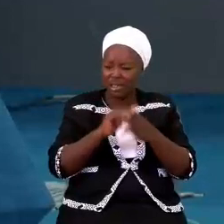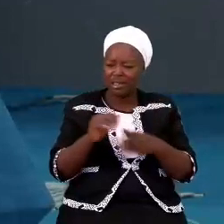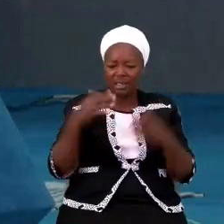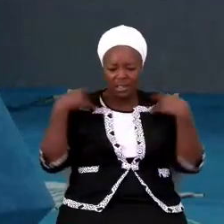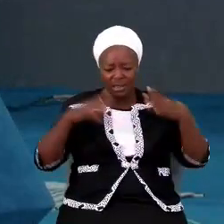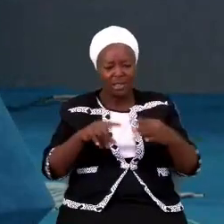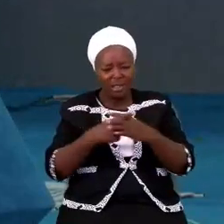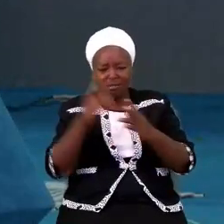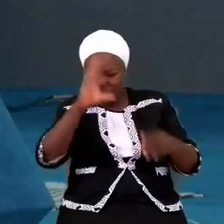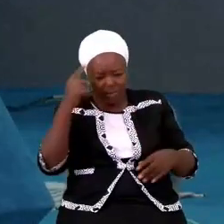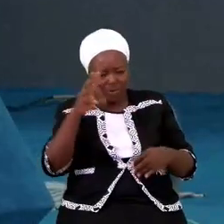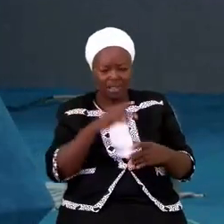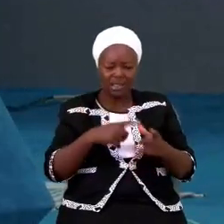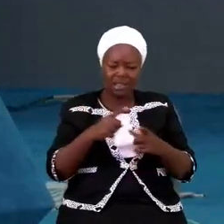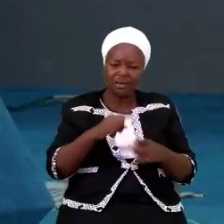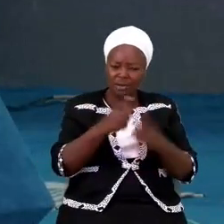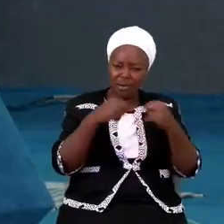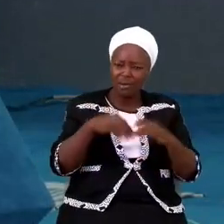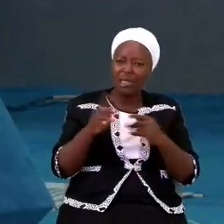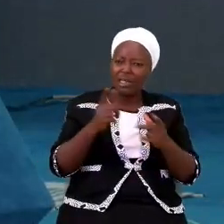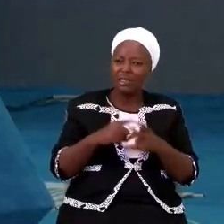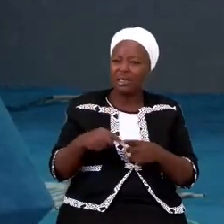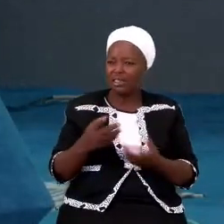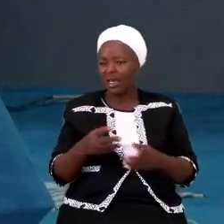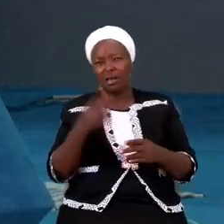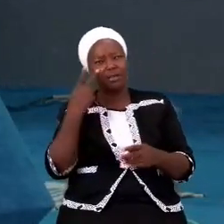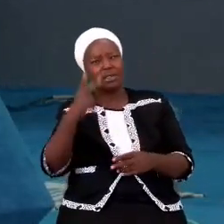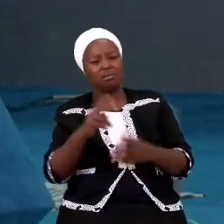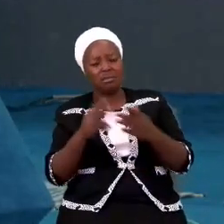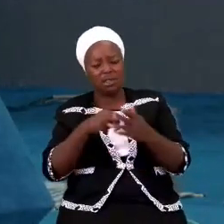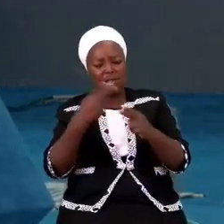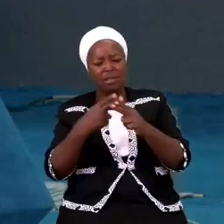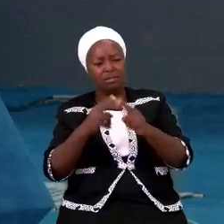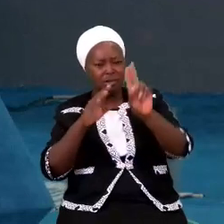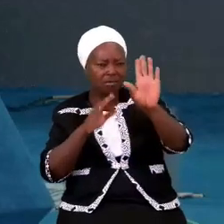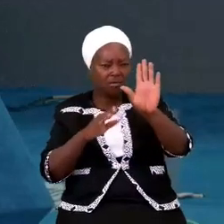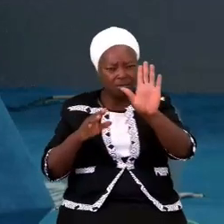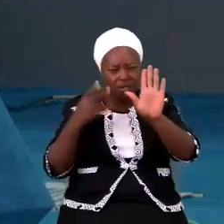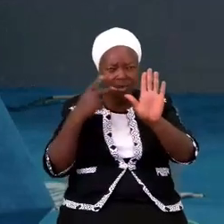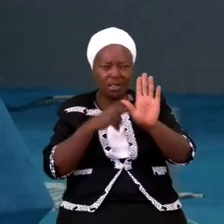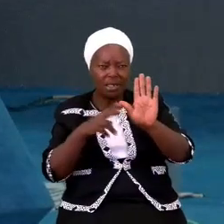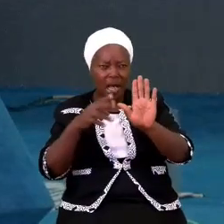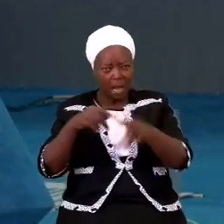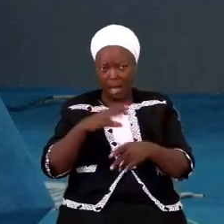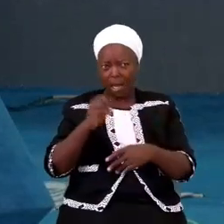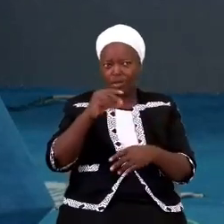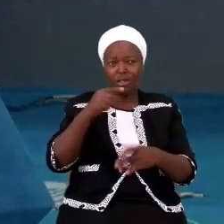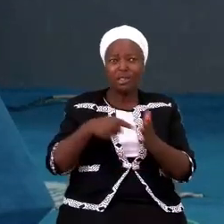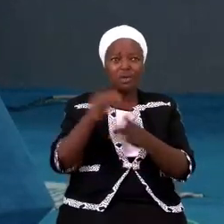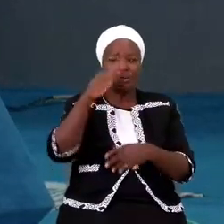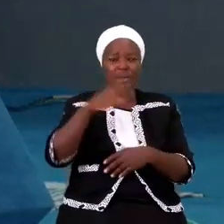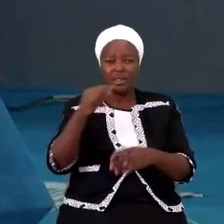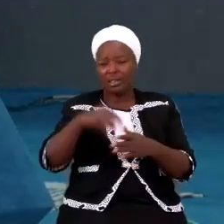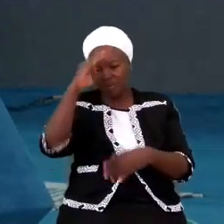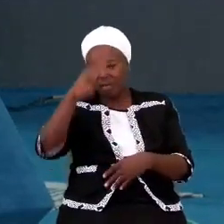is the woman, and these things are reserved for you. And the devil knows that. And because he wants, and he knows